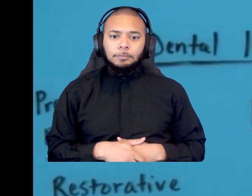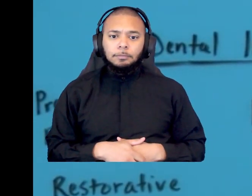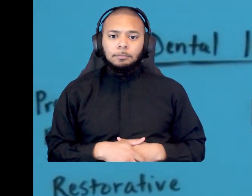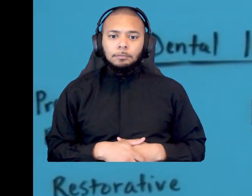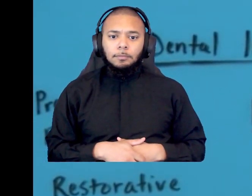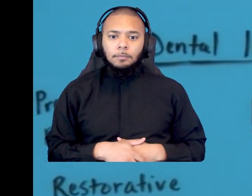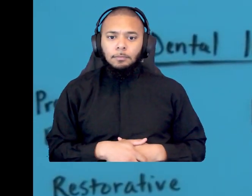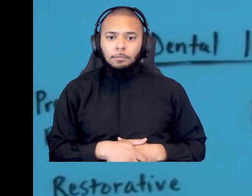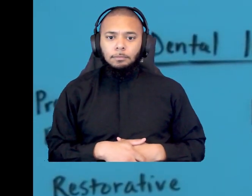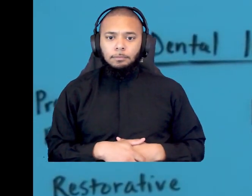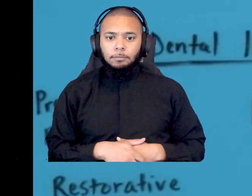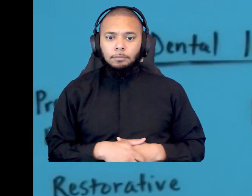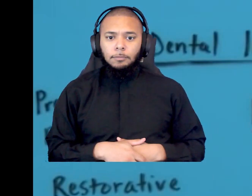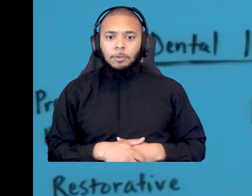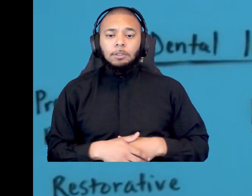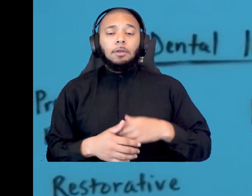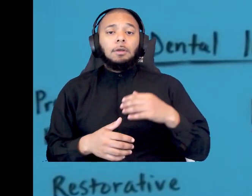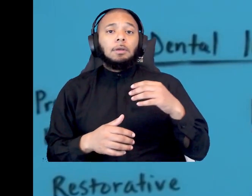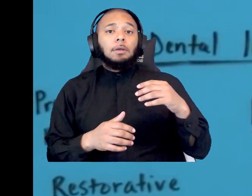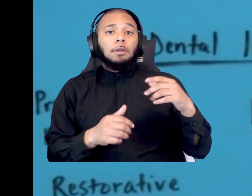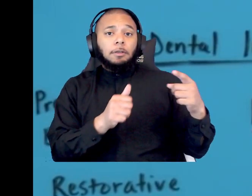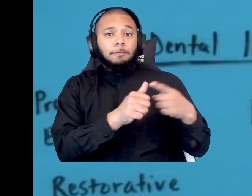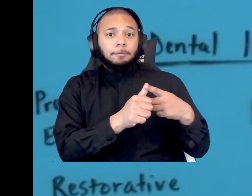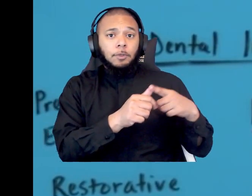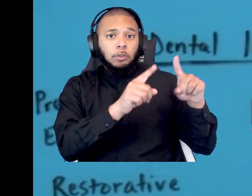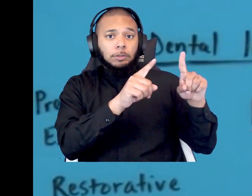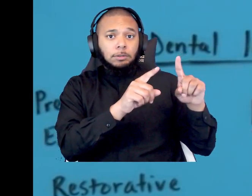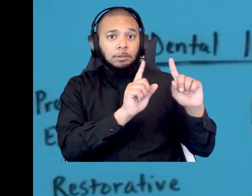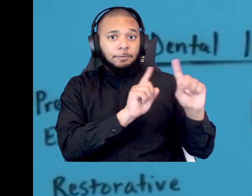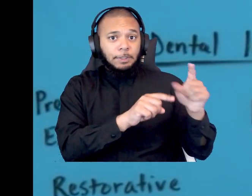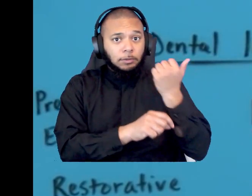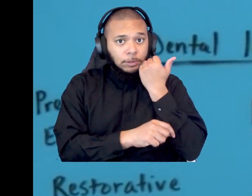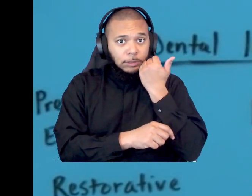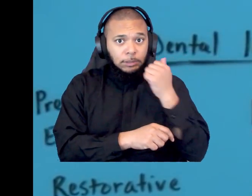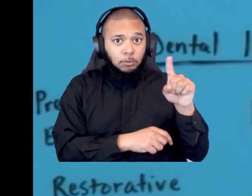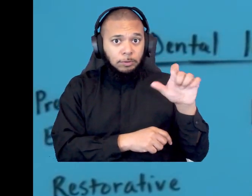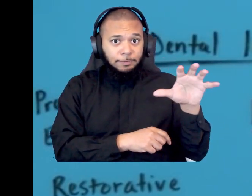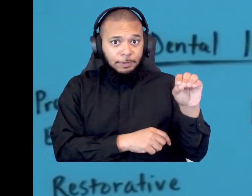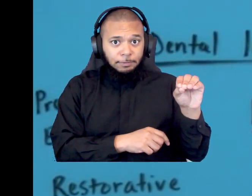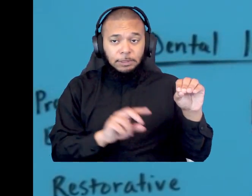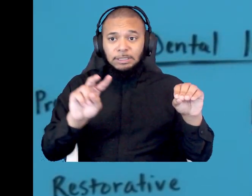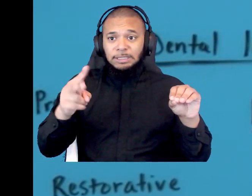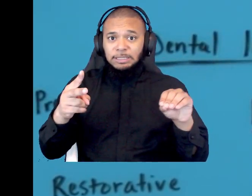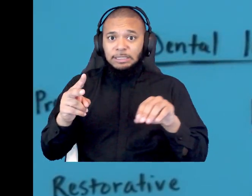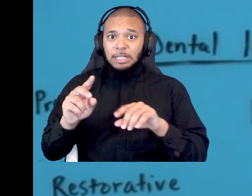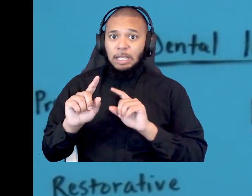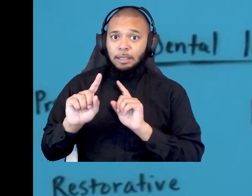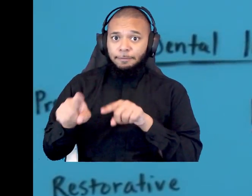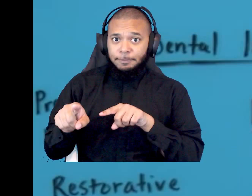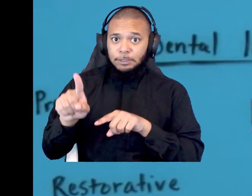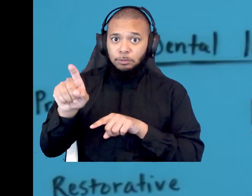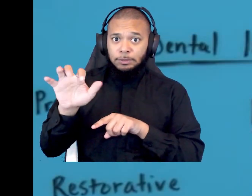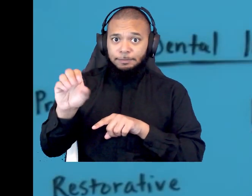The next exam would be $150. And the filling would be $300.